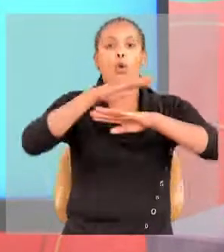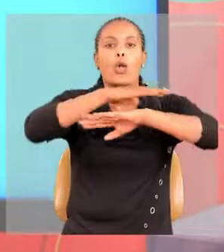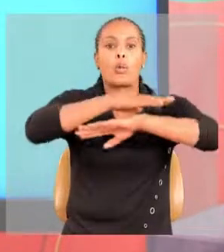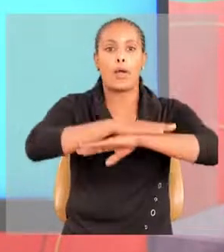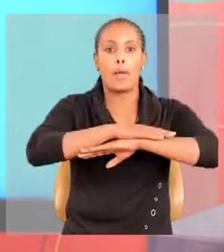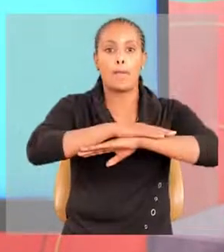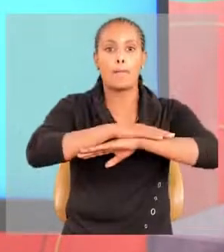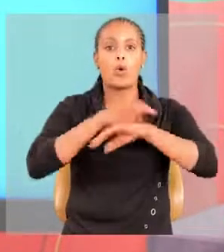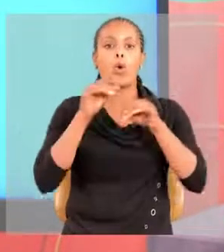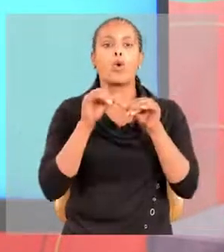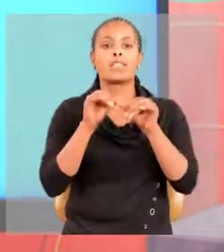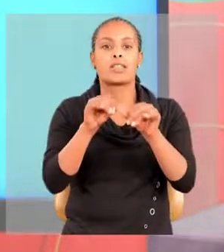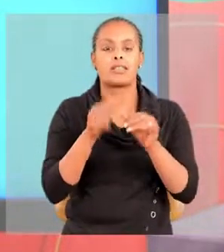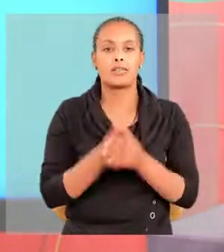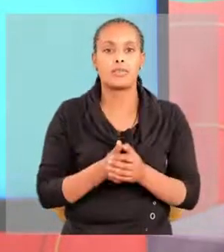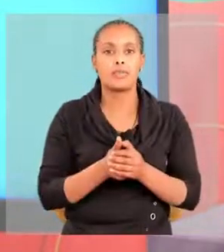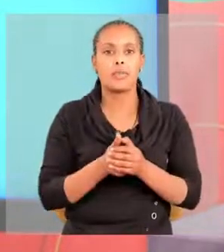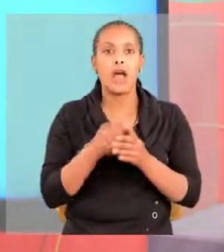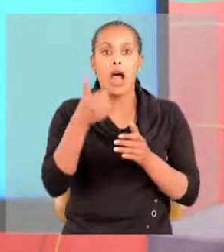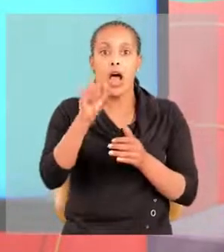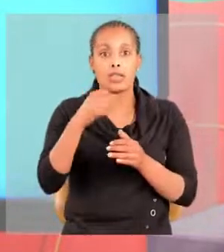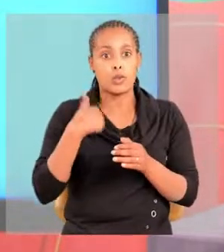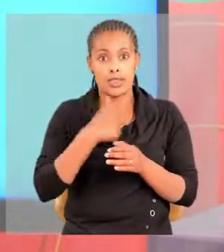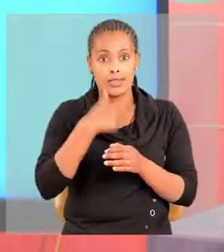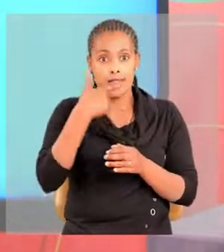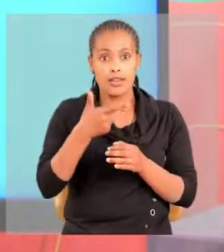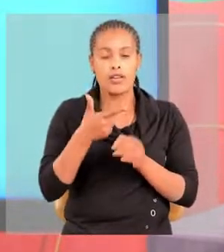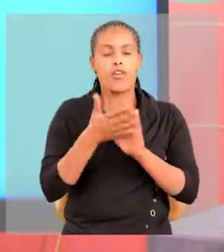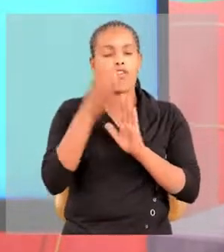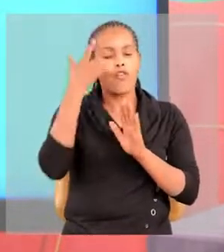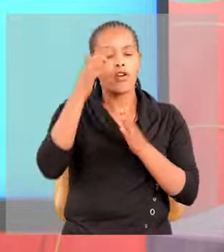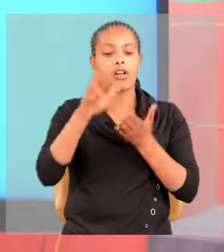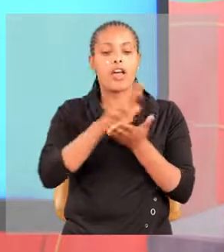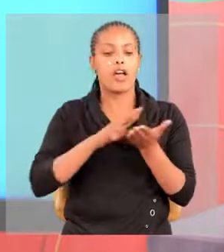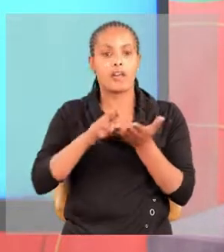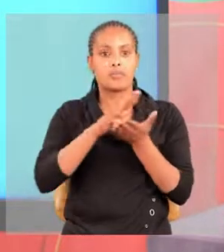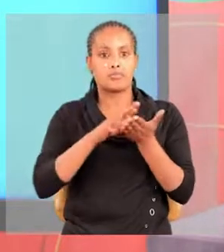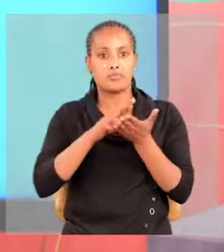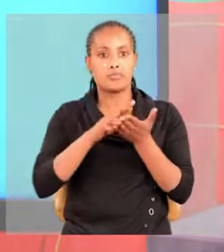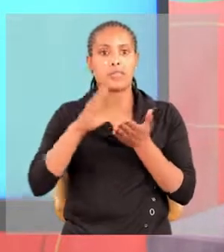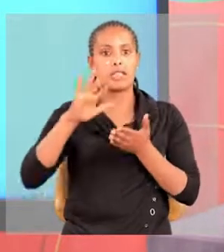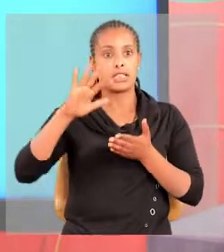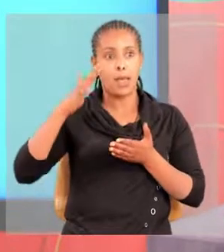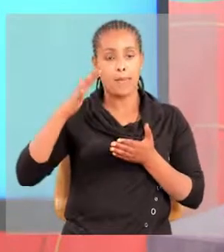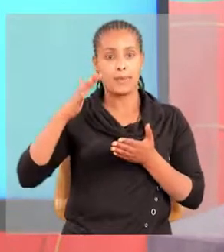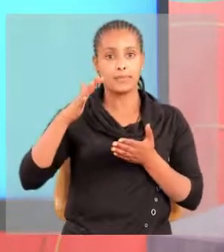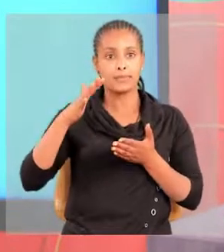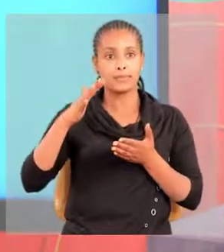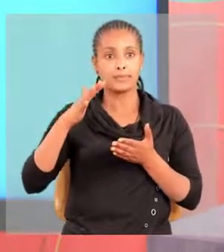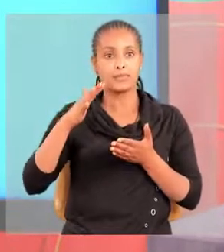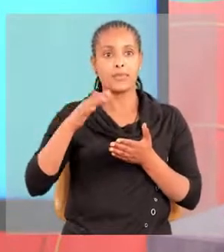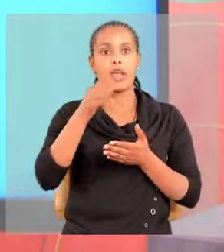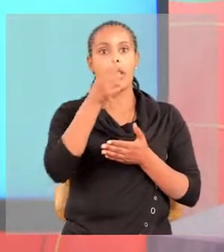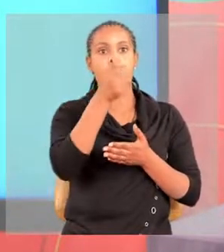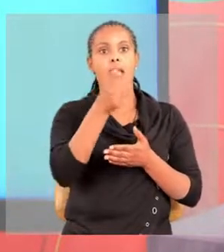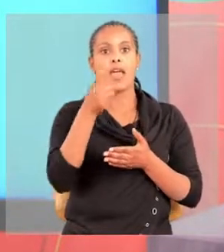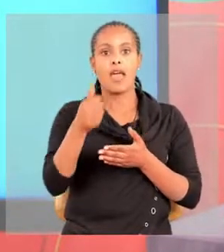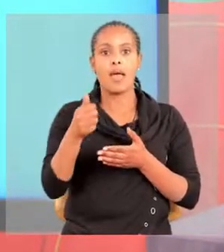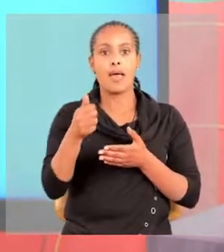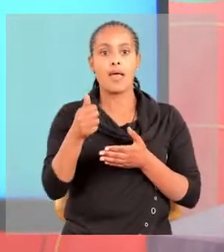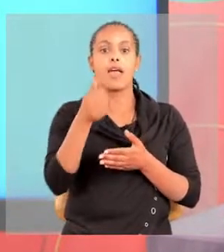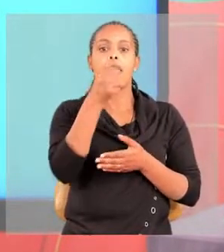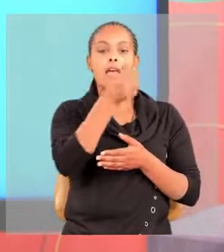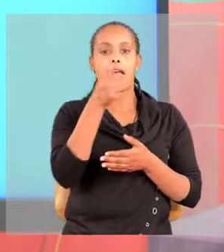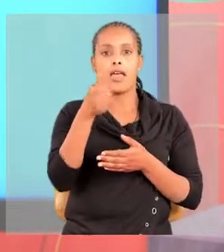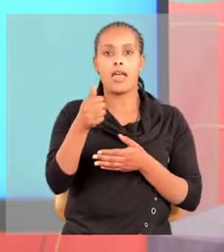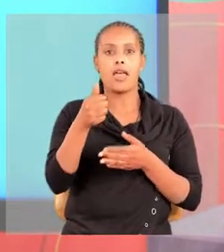equilibrium constants. As we said, for reactions of the type AM,